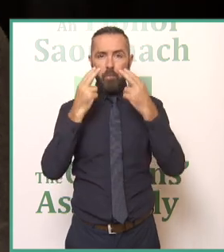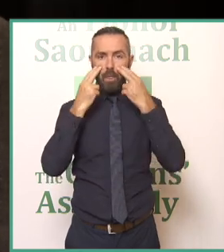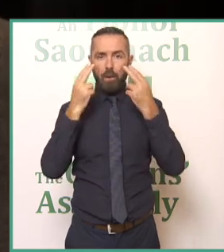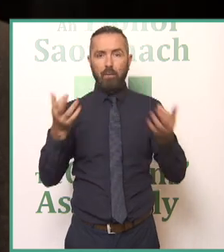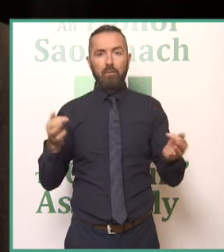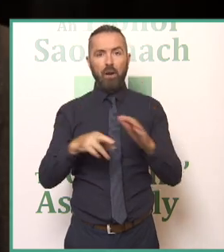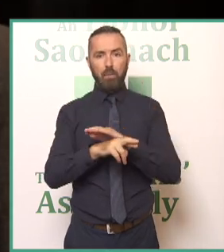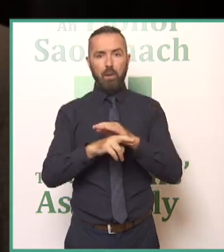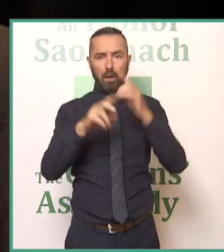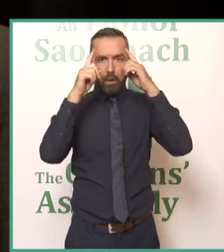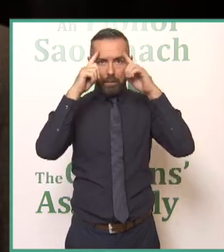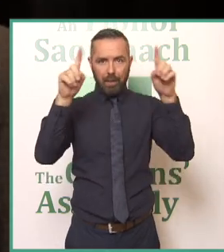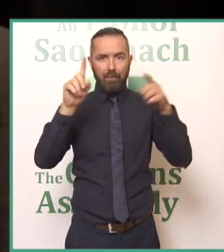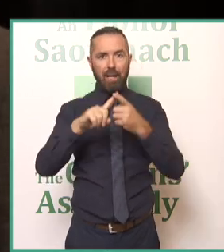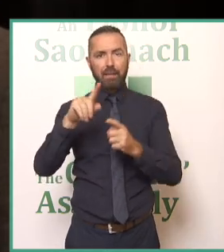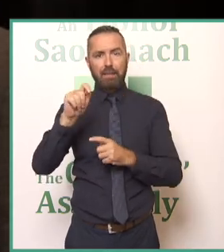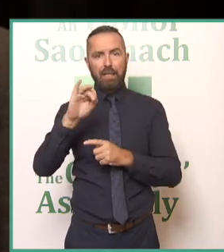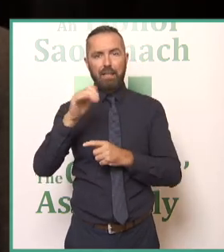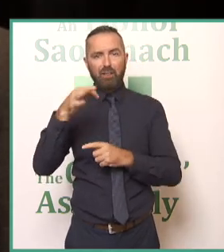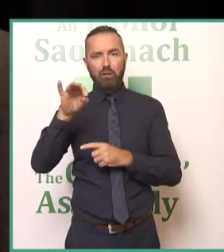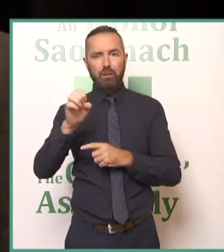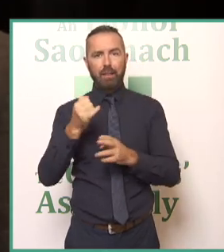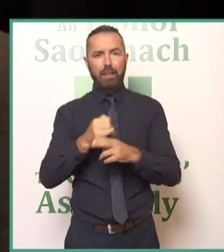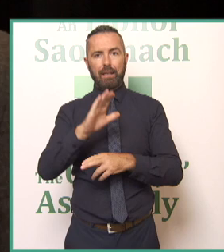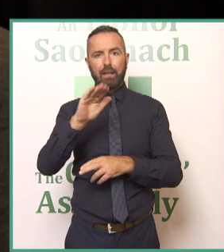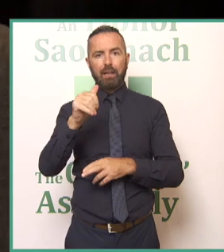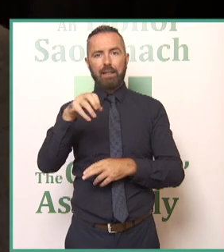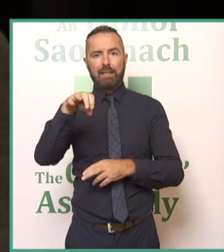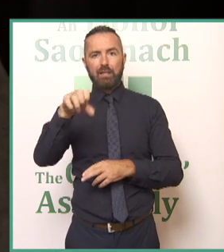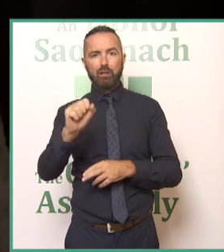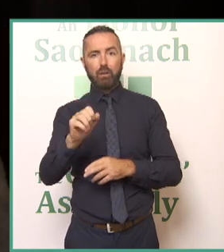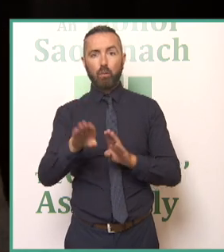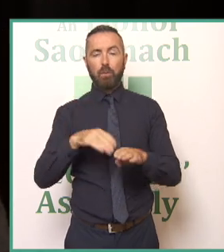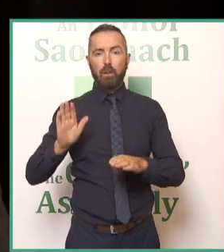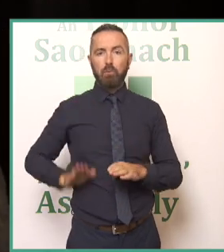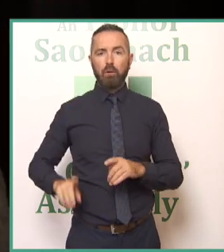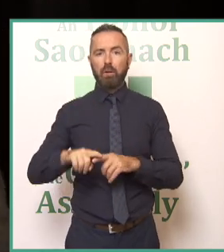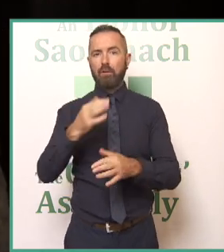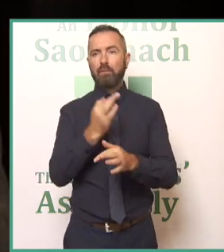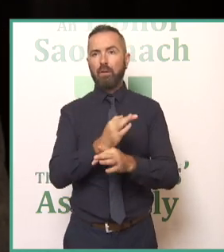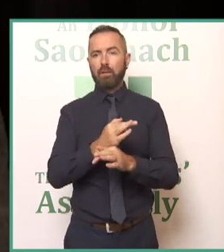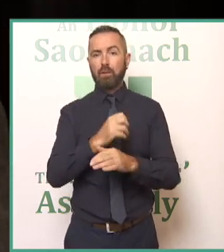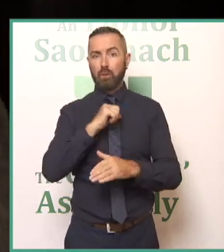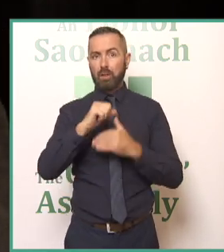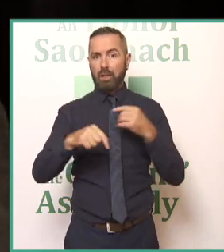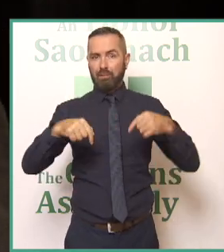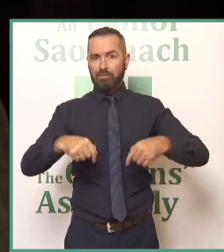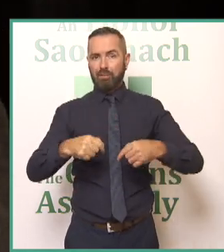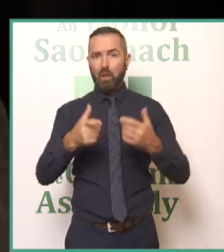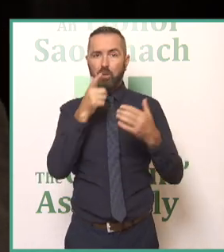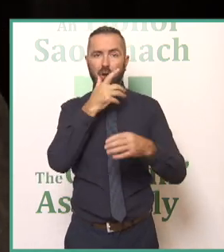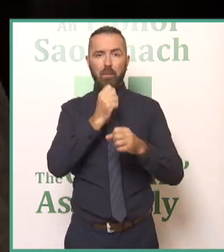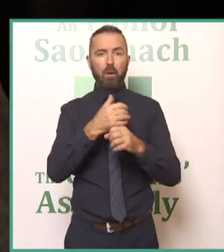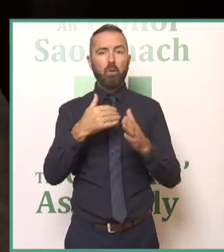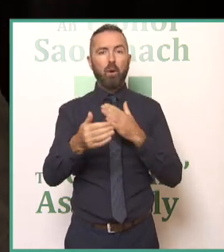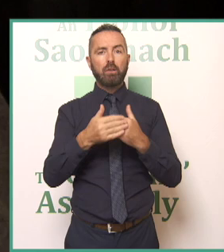do beef and tillage in County Laois, along with my brother and my father. So today I'm going to look at organic farming from